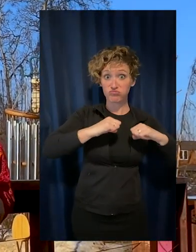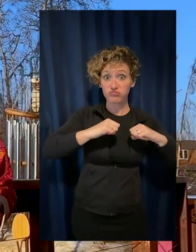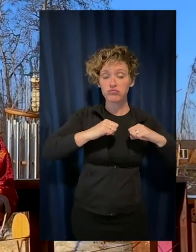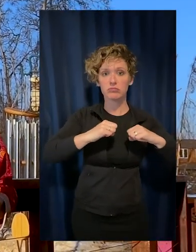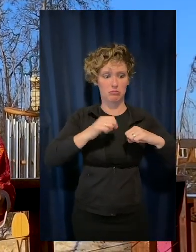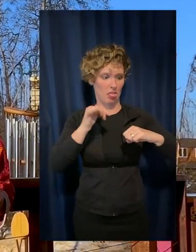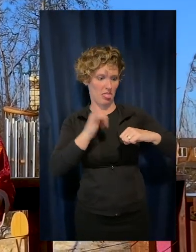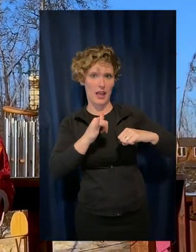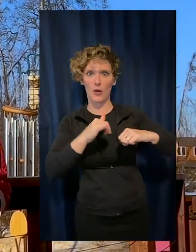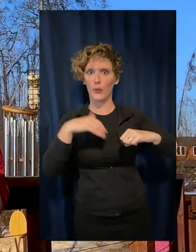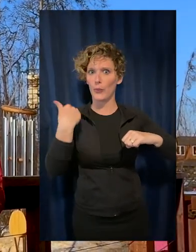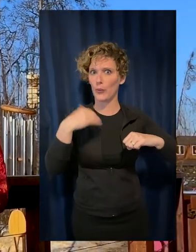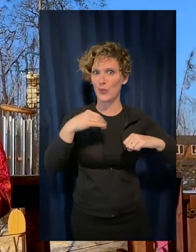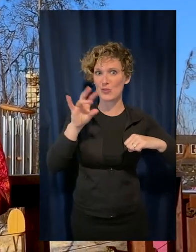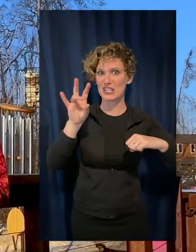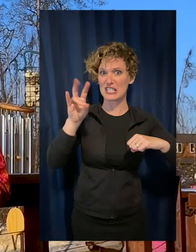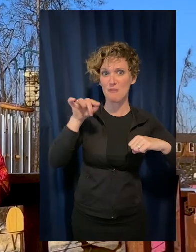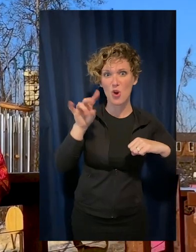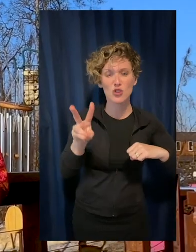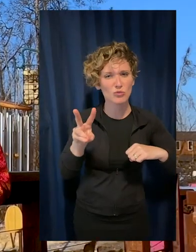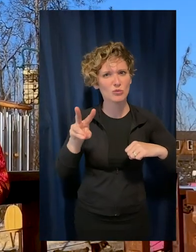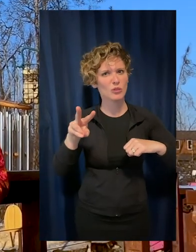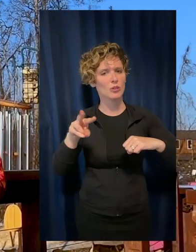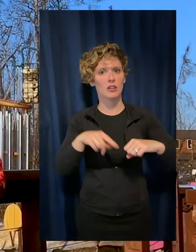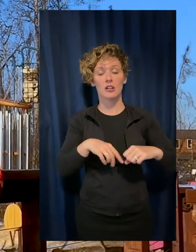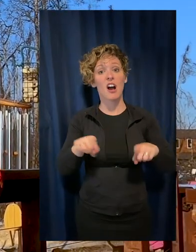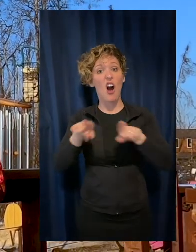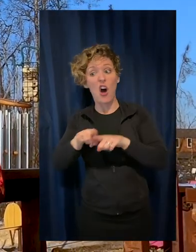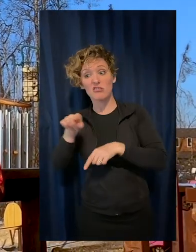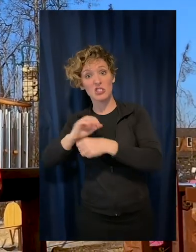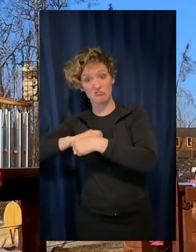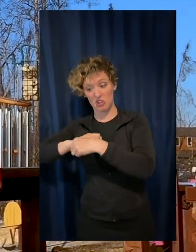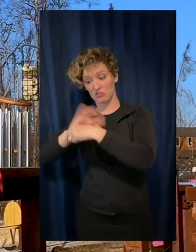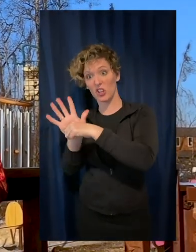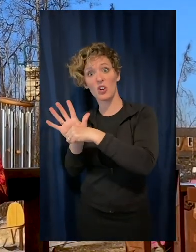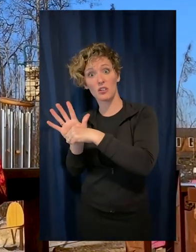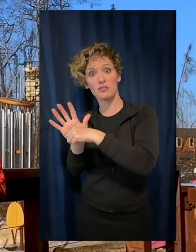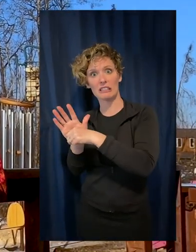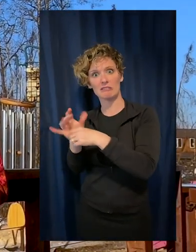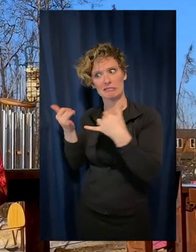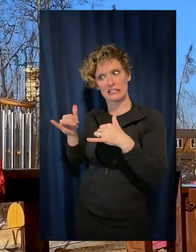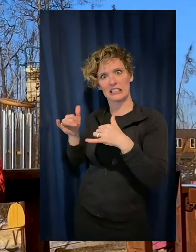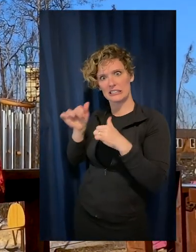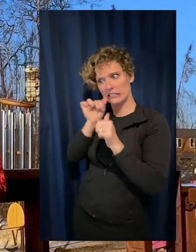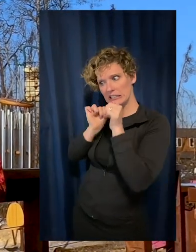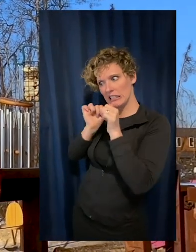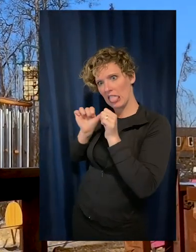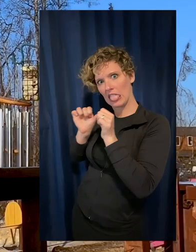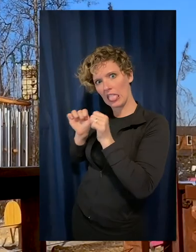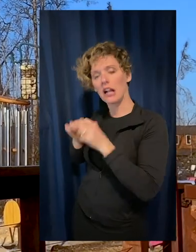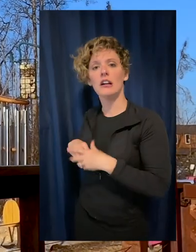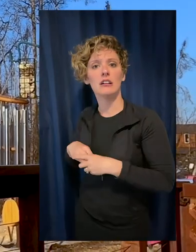was no light deal at 7.2, the COVID epidemic or pandemic that we are currently going